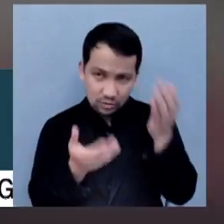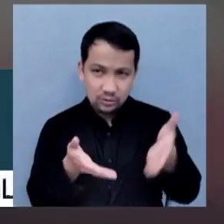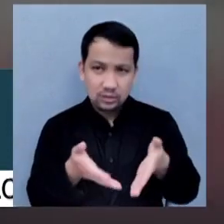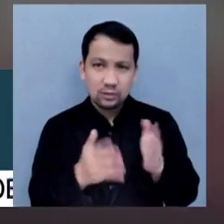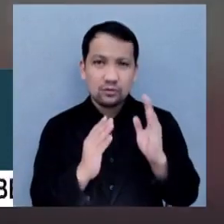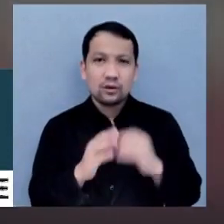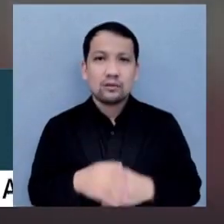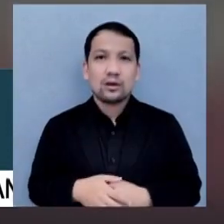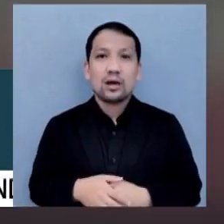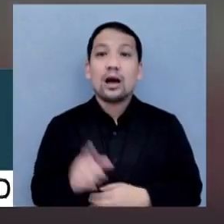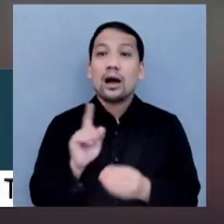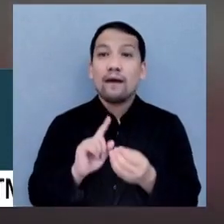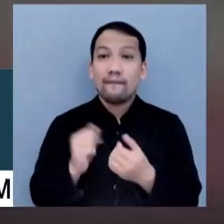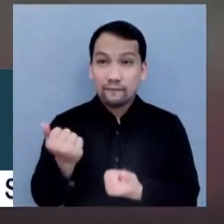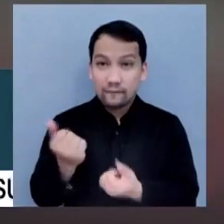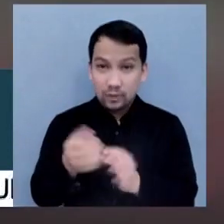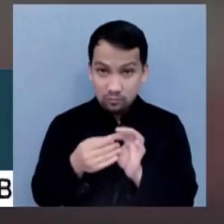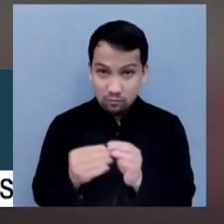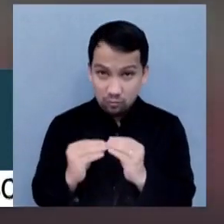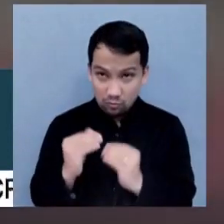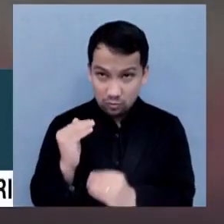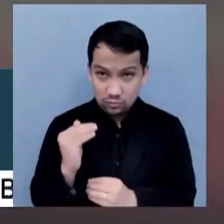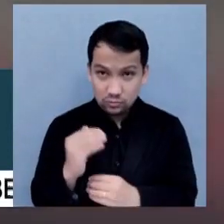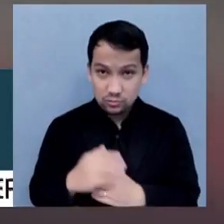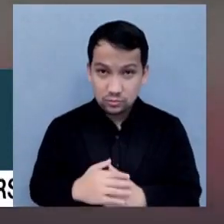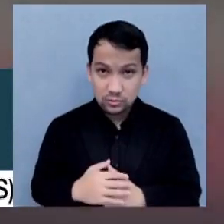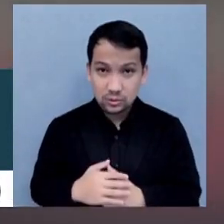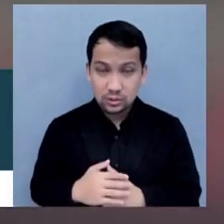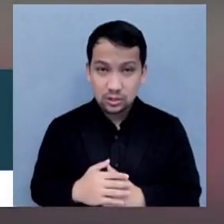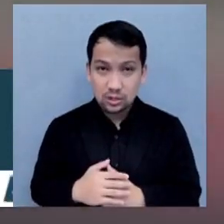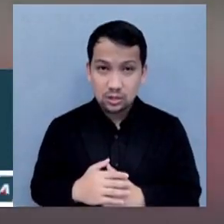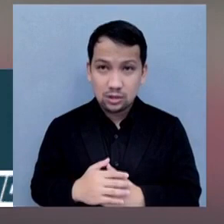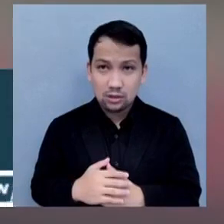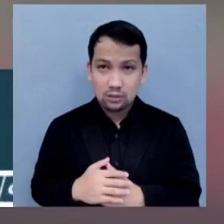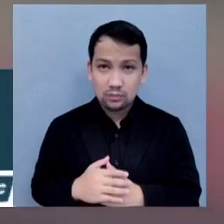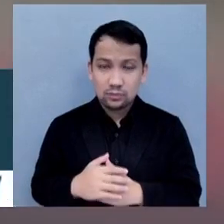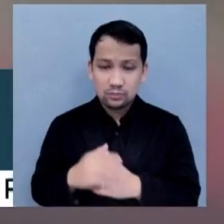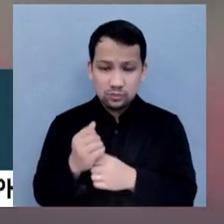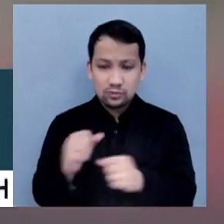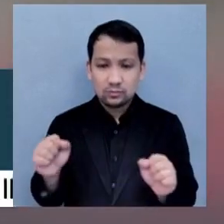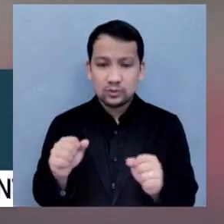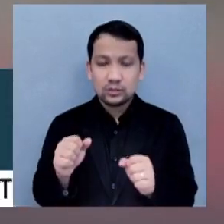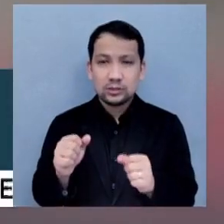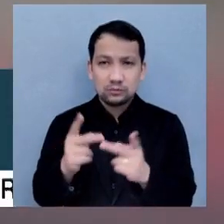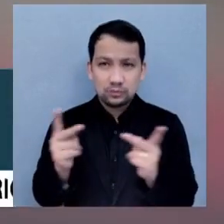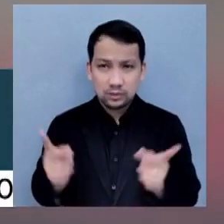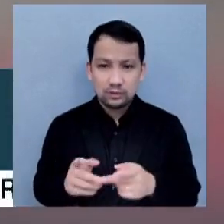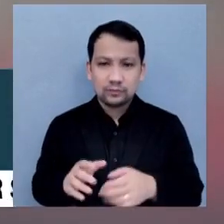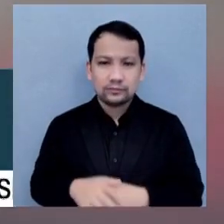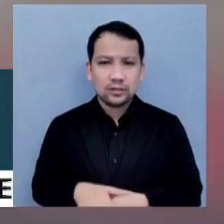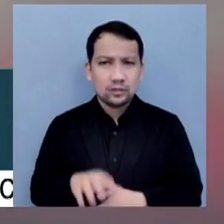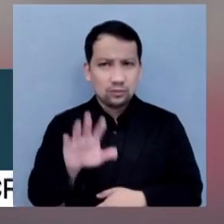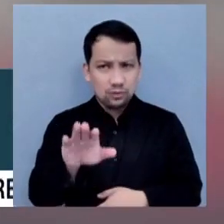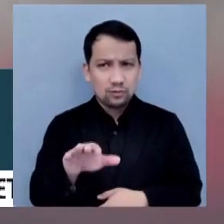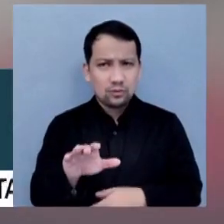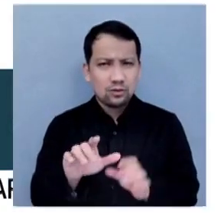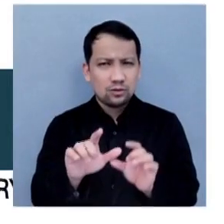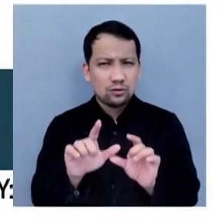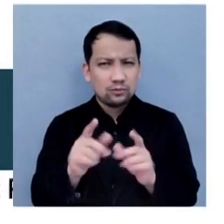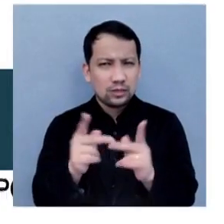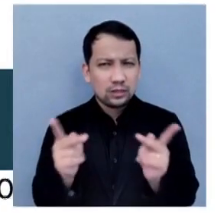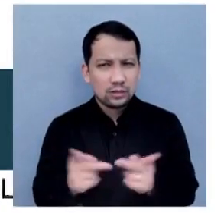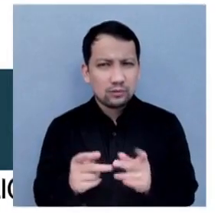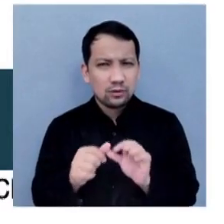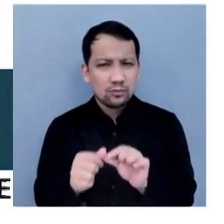the event that they have to evacuate to safer grounds. Carmina. Mm-hmm. Jonathan, let me just go back to that area where